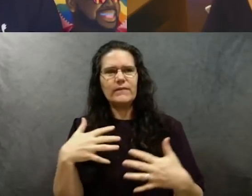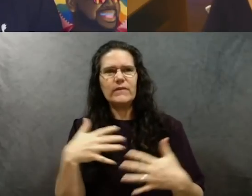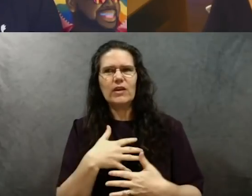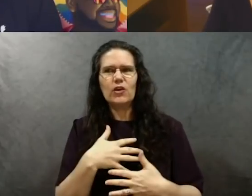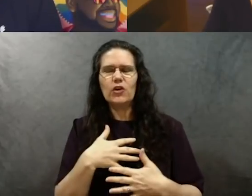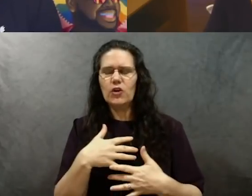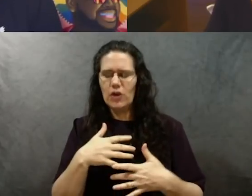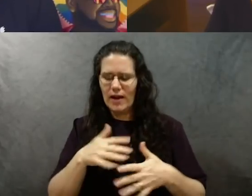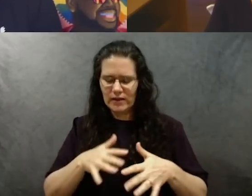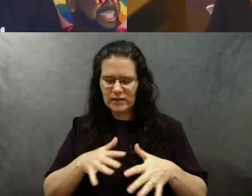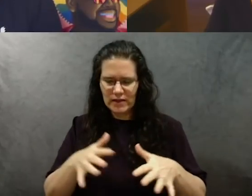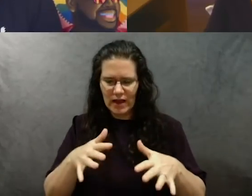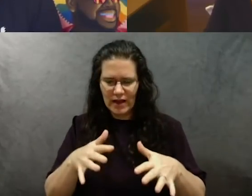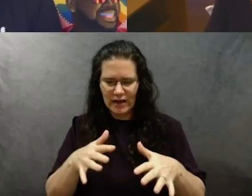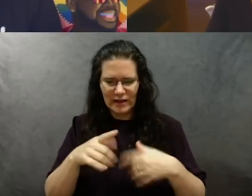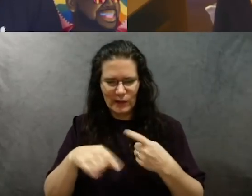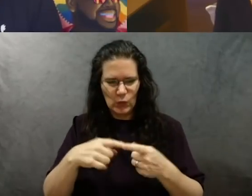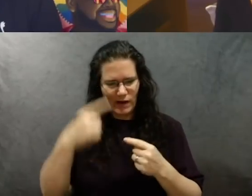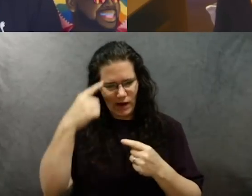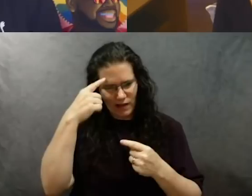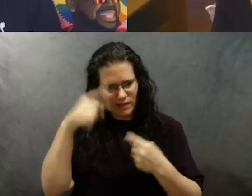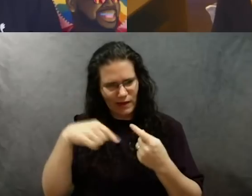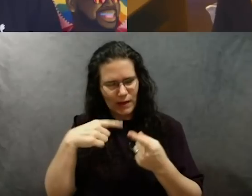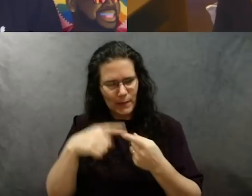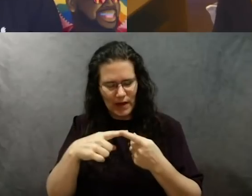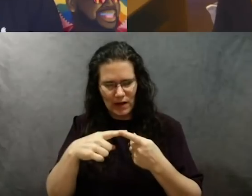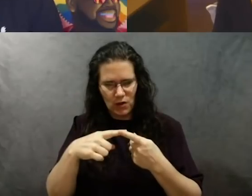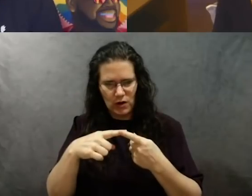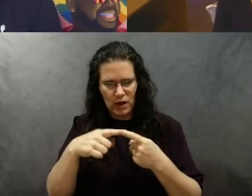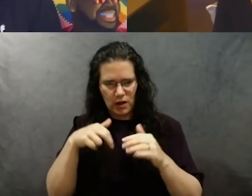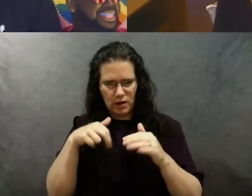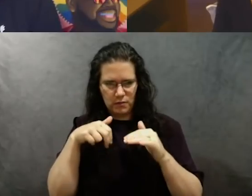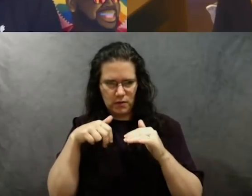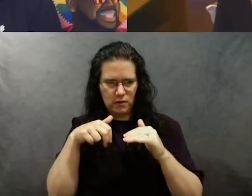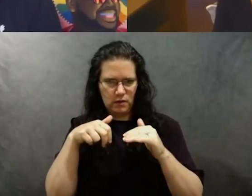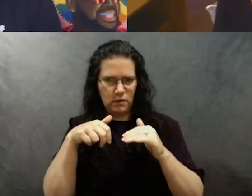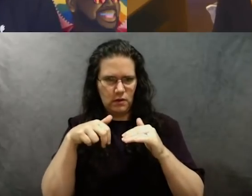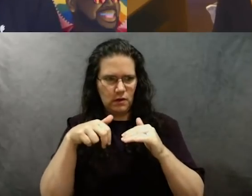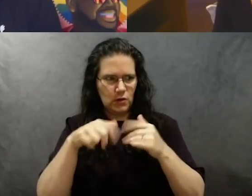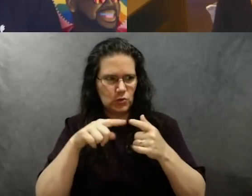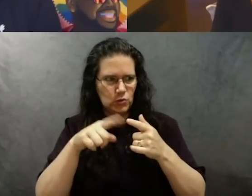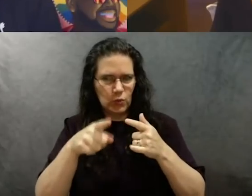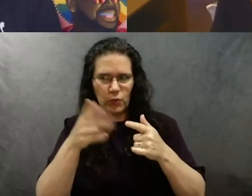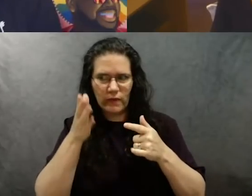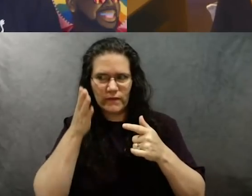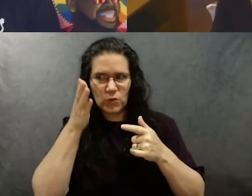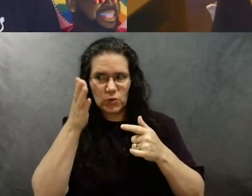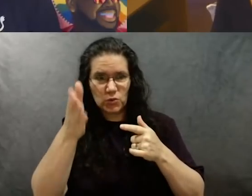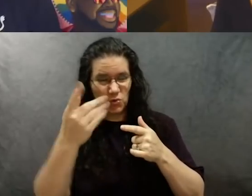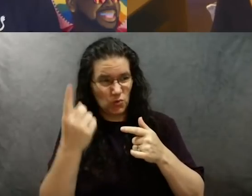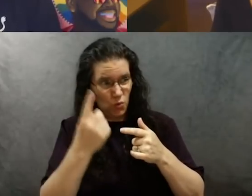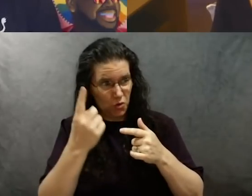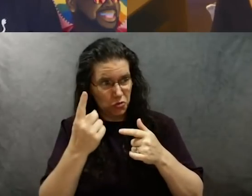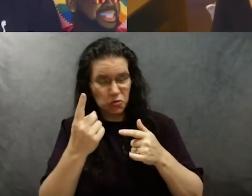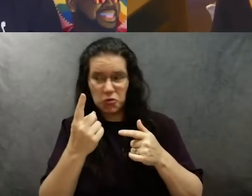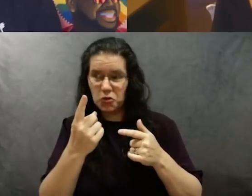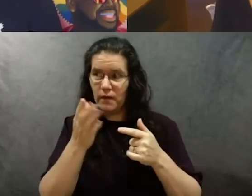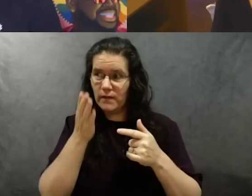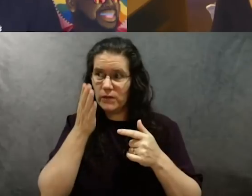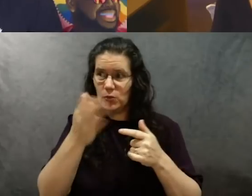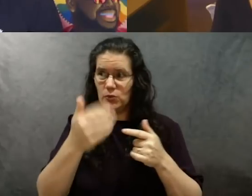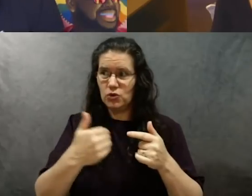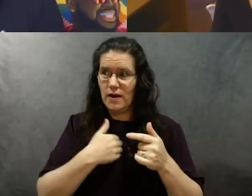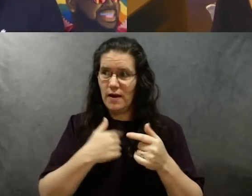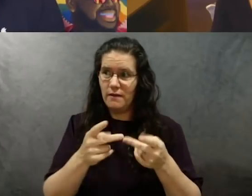this future and wondering, well, is there a place for me in the future? Is there a place for